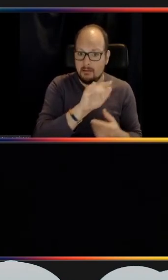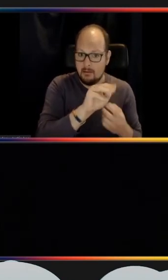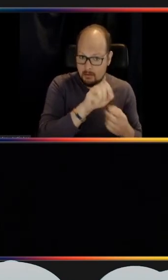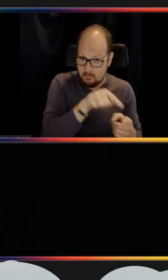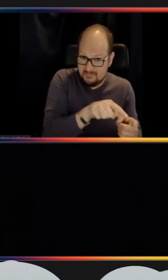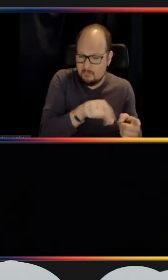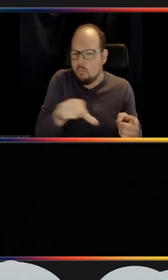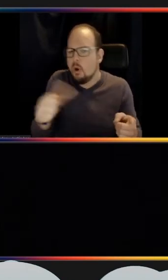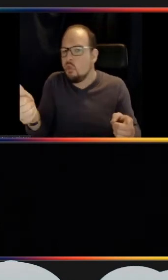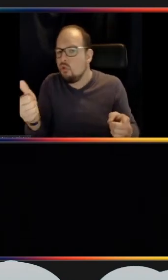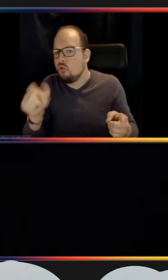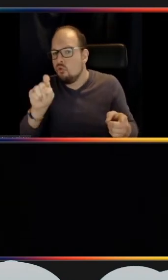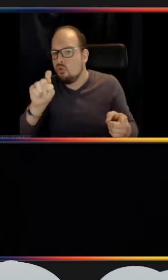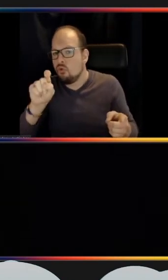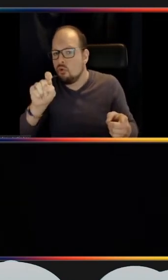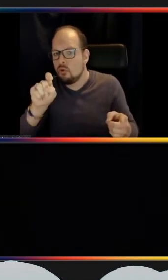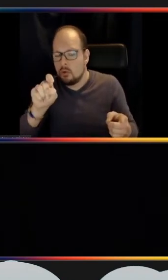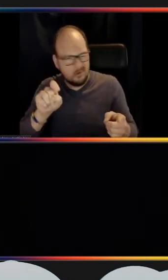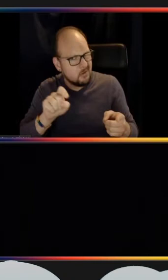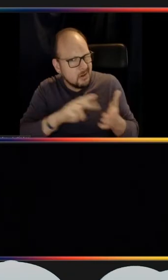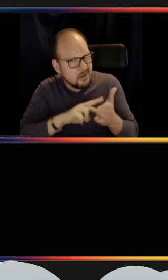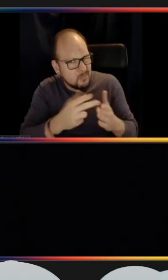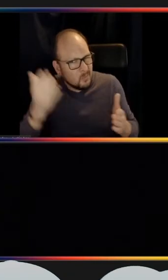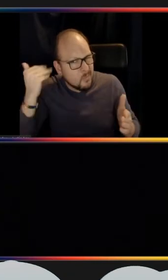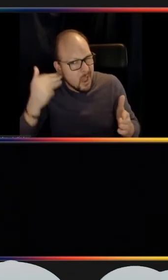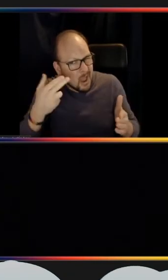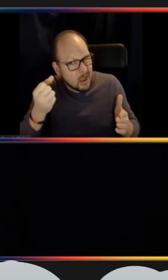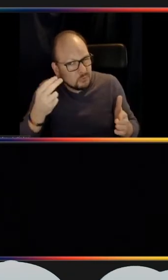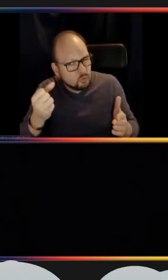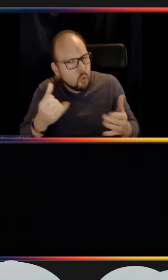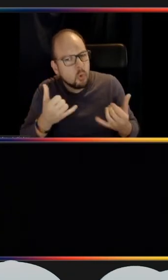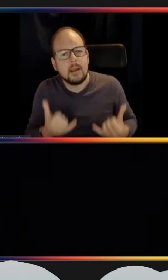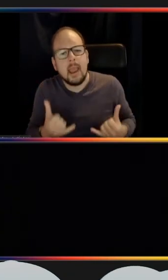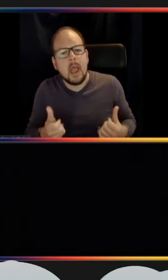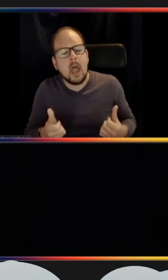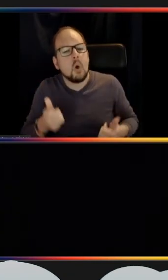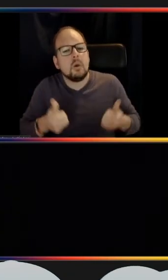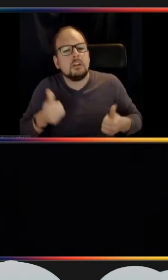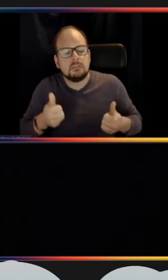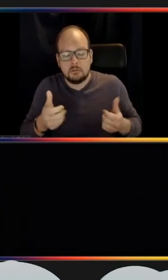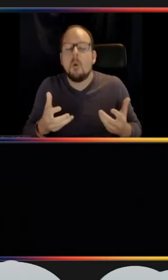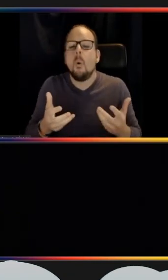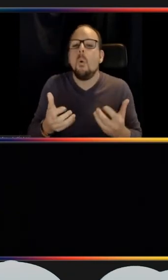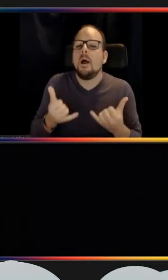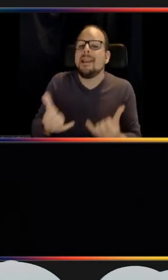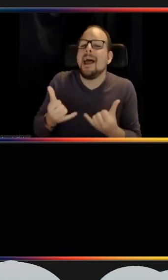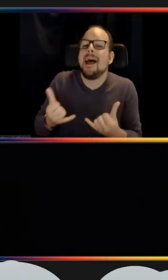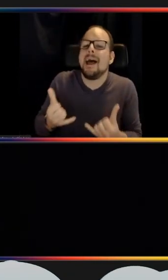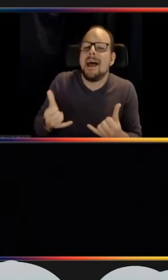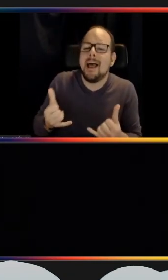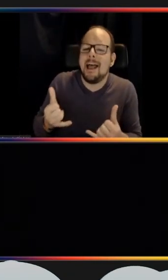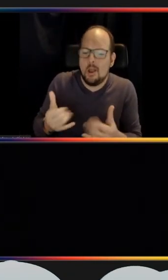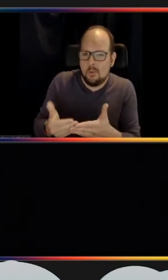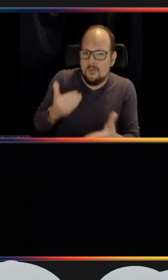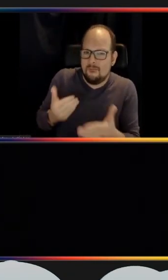I'm still, you mean when I was in high school or now before quarantine? Oh, no. Now before quarantine. So